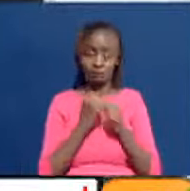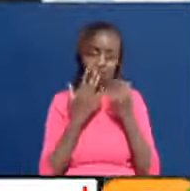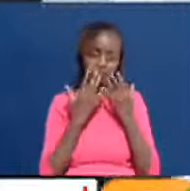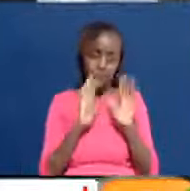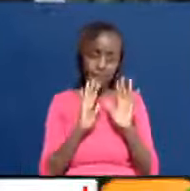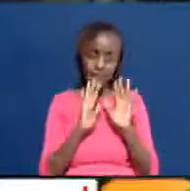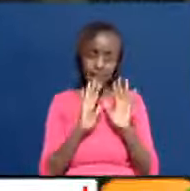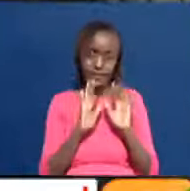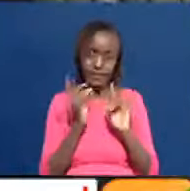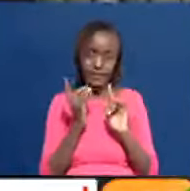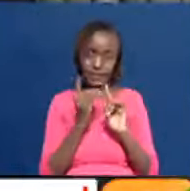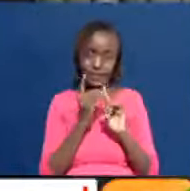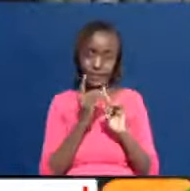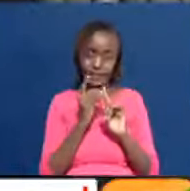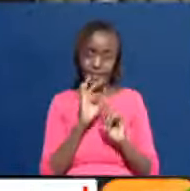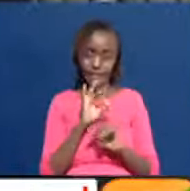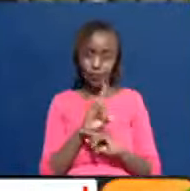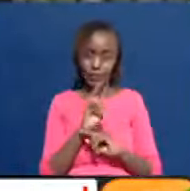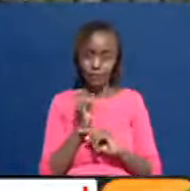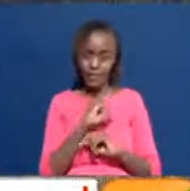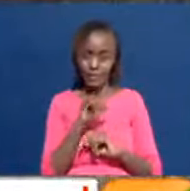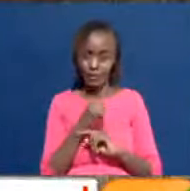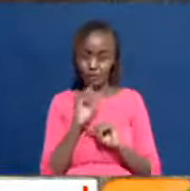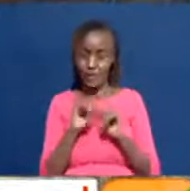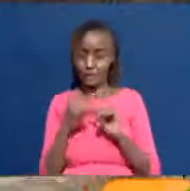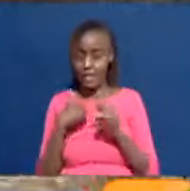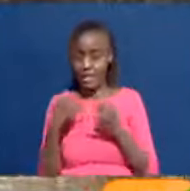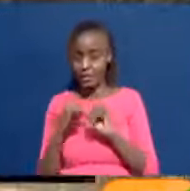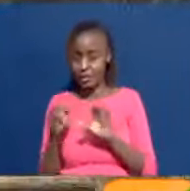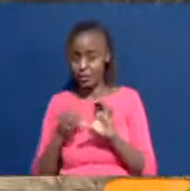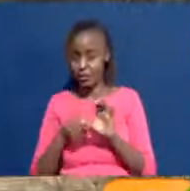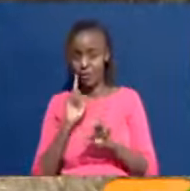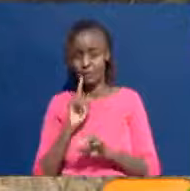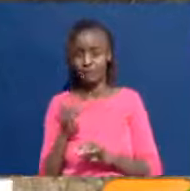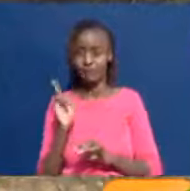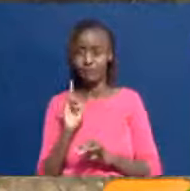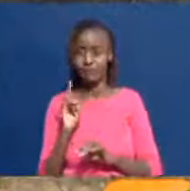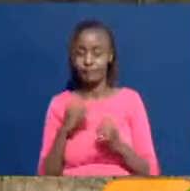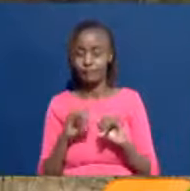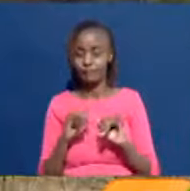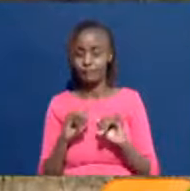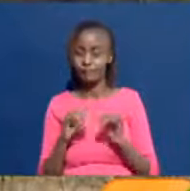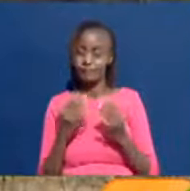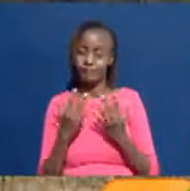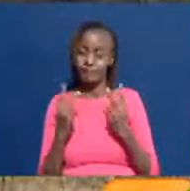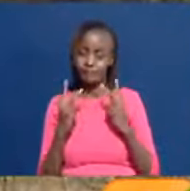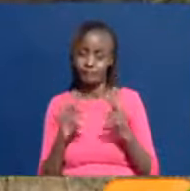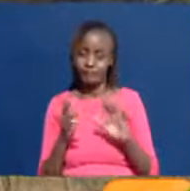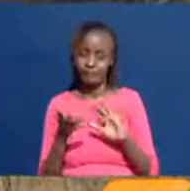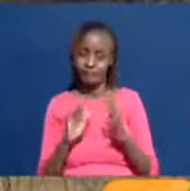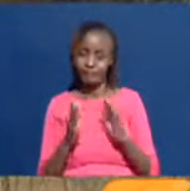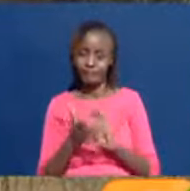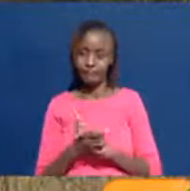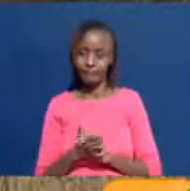bio, ndio akikudukuruti rejas niko mmoja wao. Martin Munene, Citizen TV, Nyeri County.